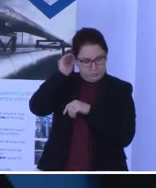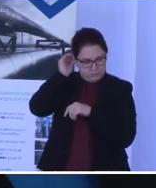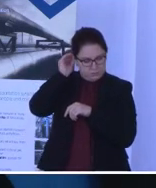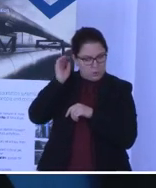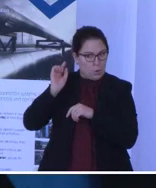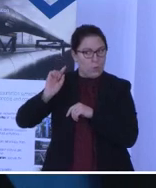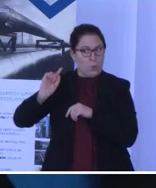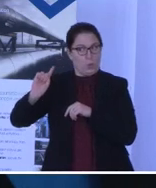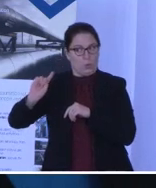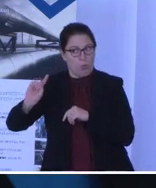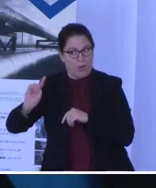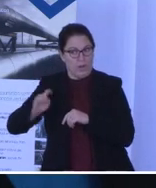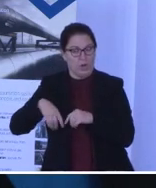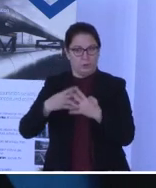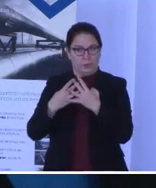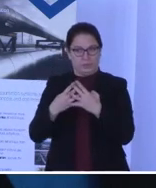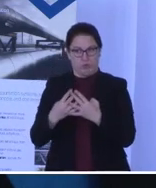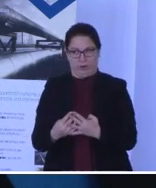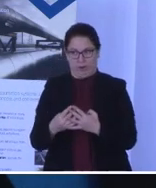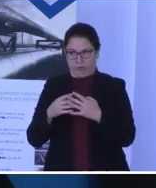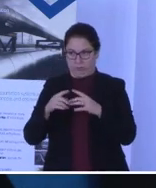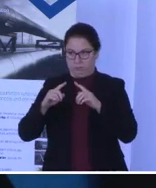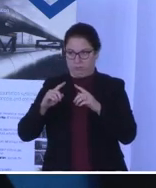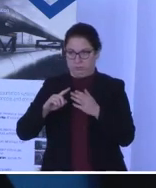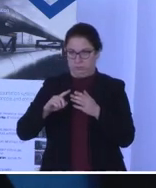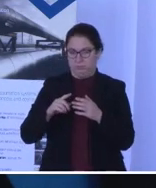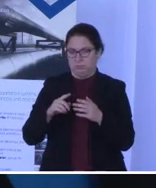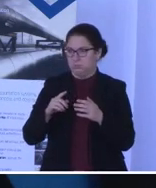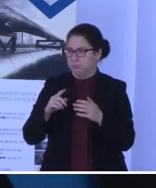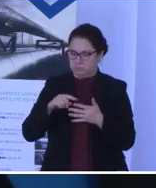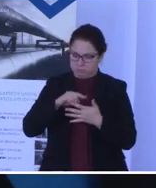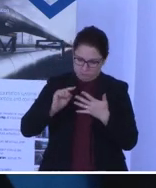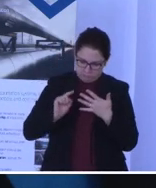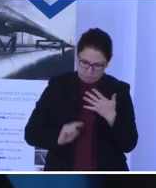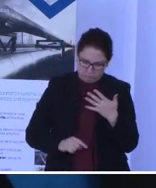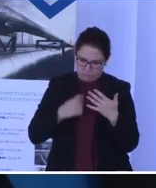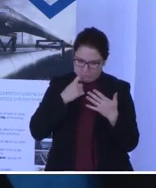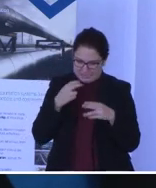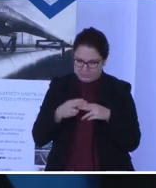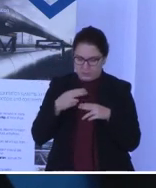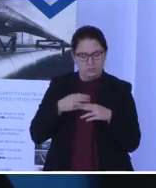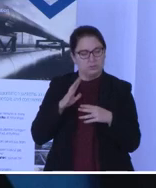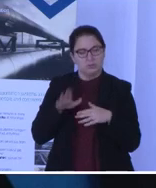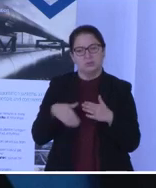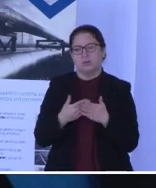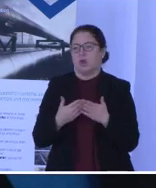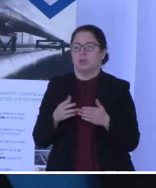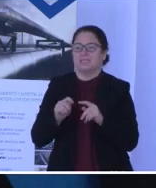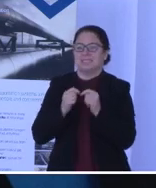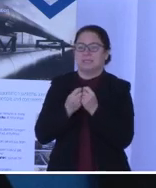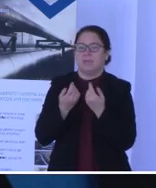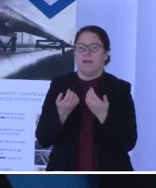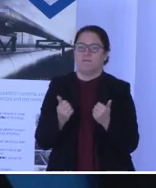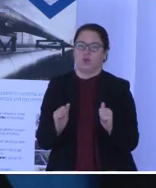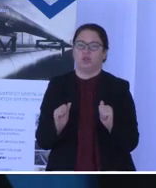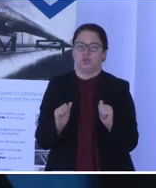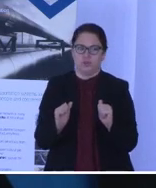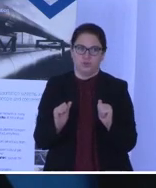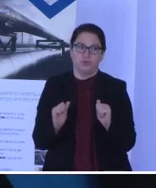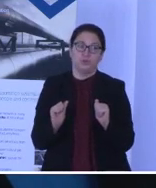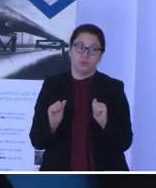screen. All of these are part of the team effort that makes security in aviation, and in fact, across all